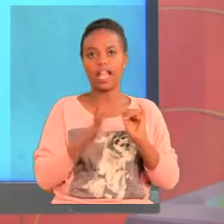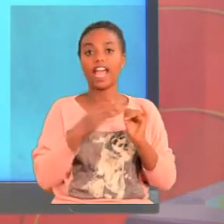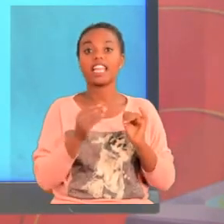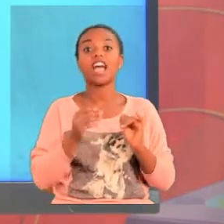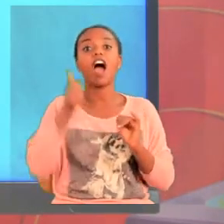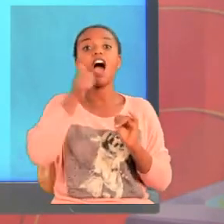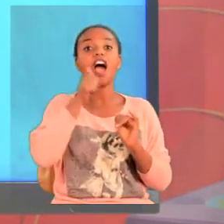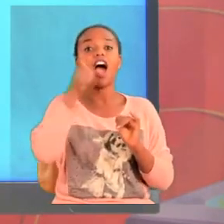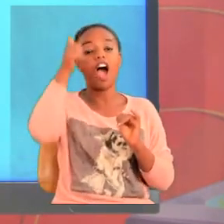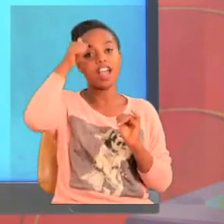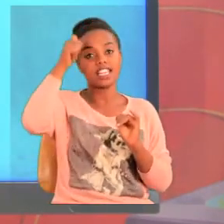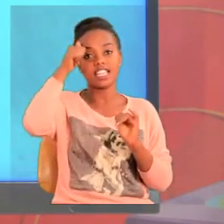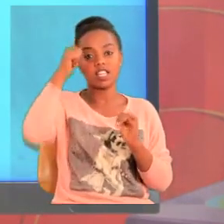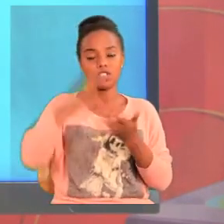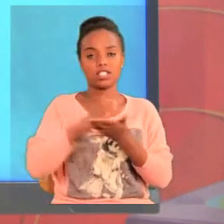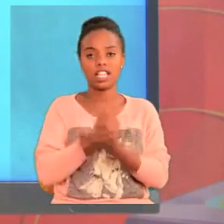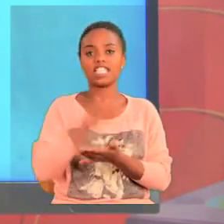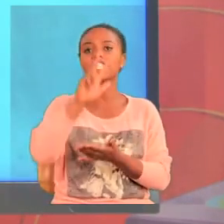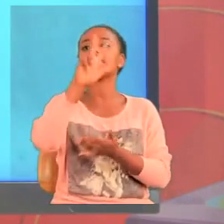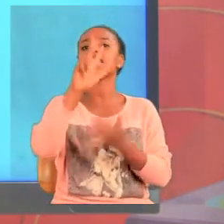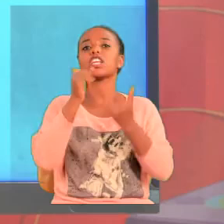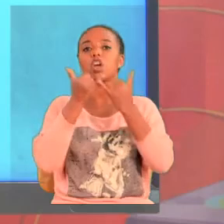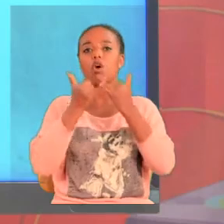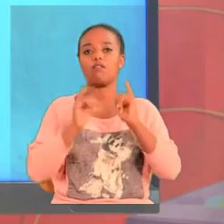money. Therefore, you will have this one.